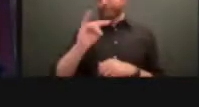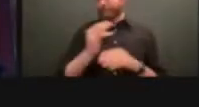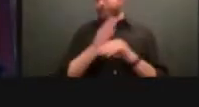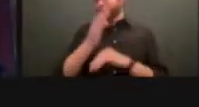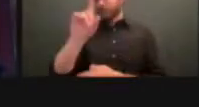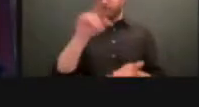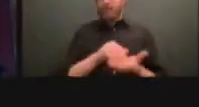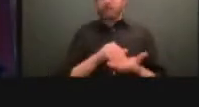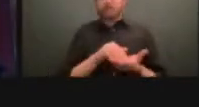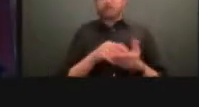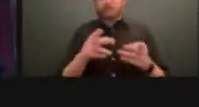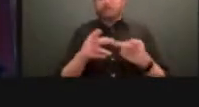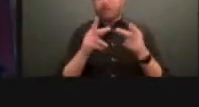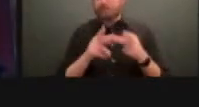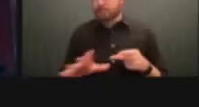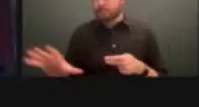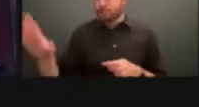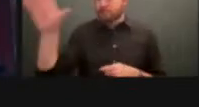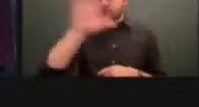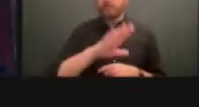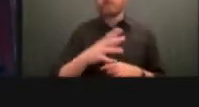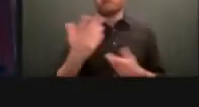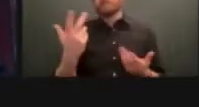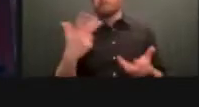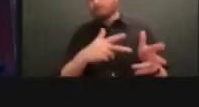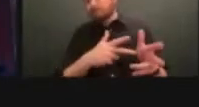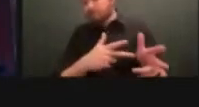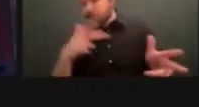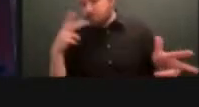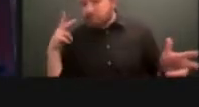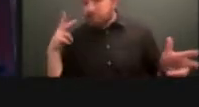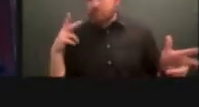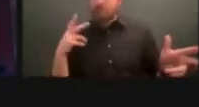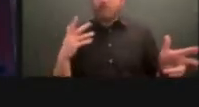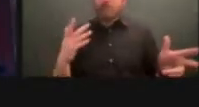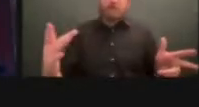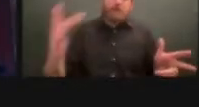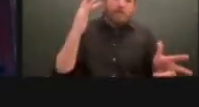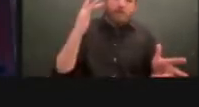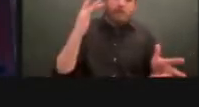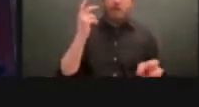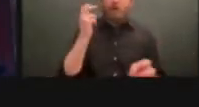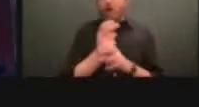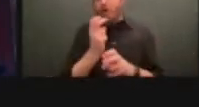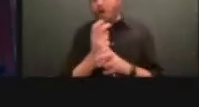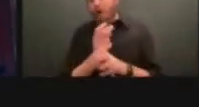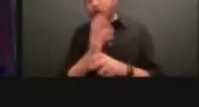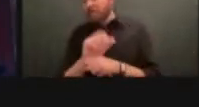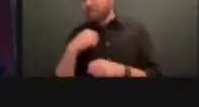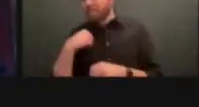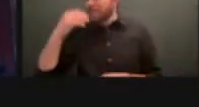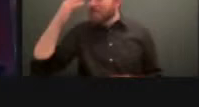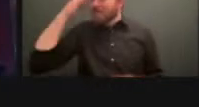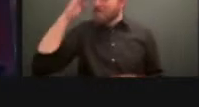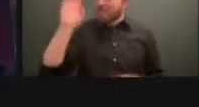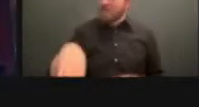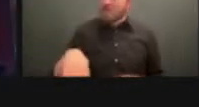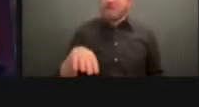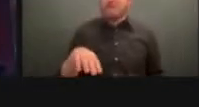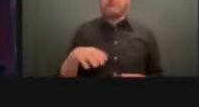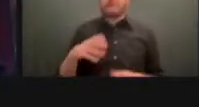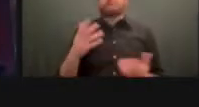issue in literally every American state at this moment, frankly, probably in every country around the world. And we continue to work to